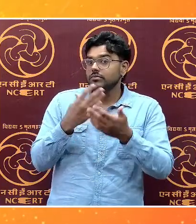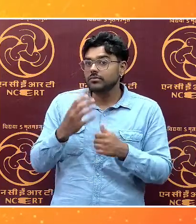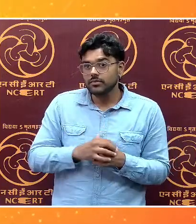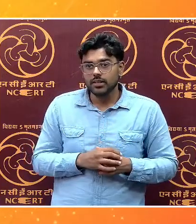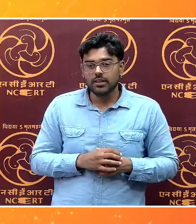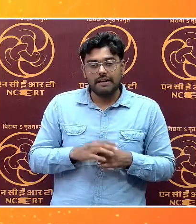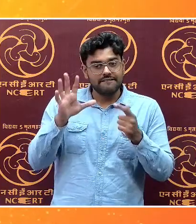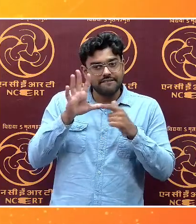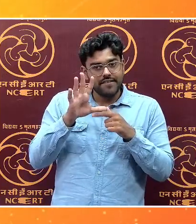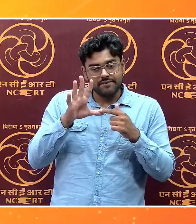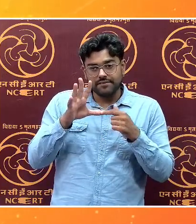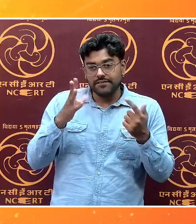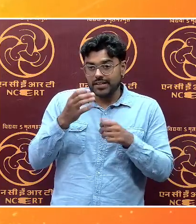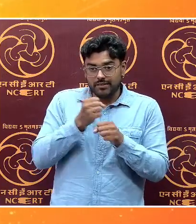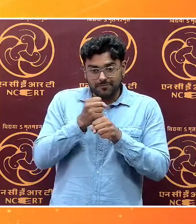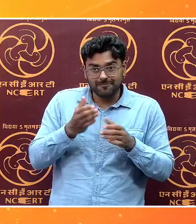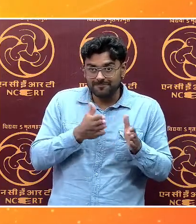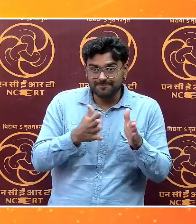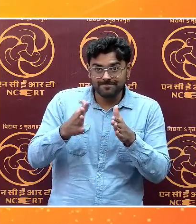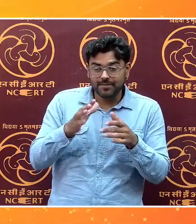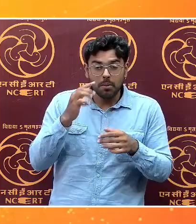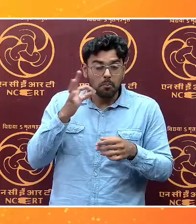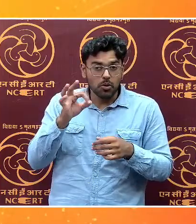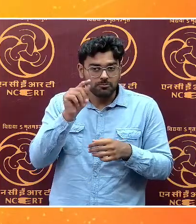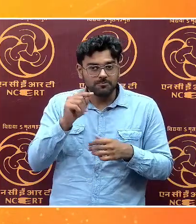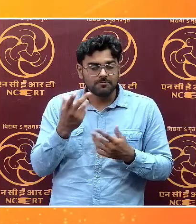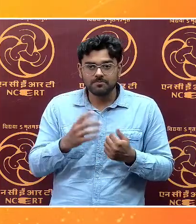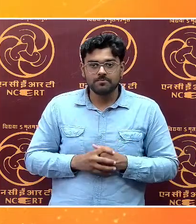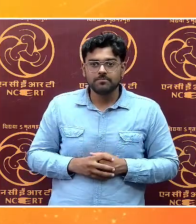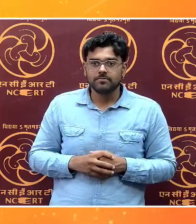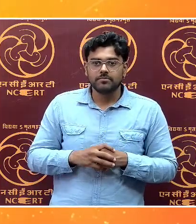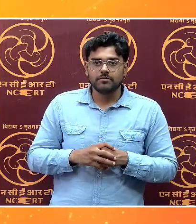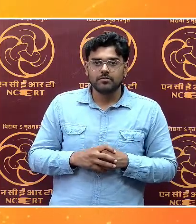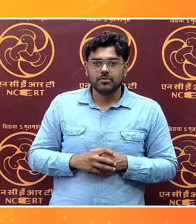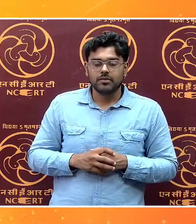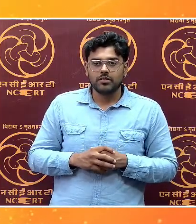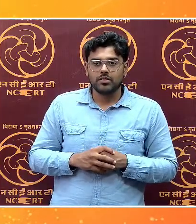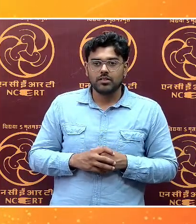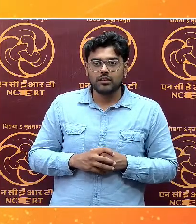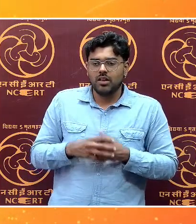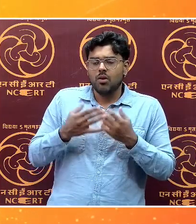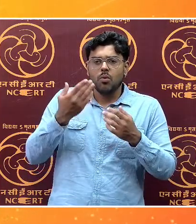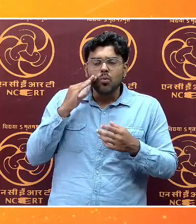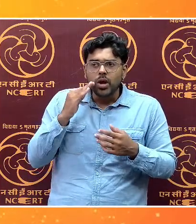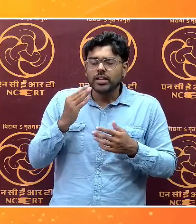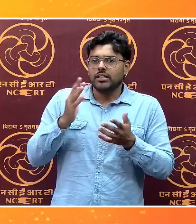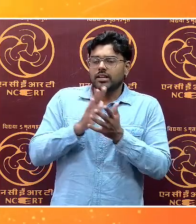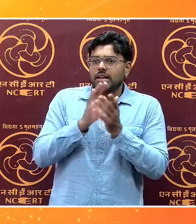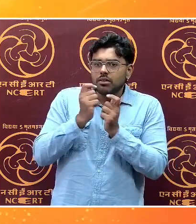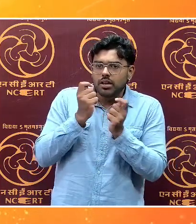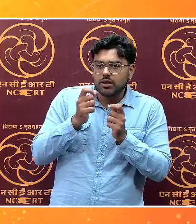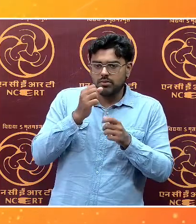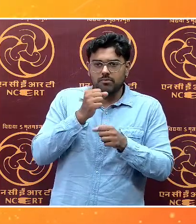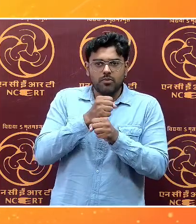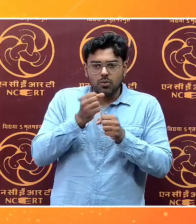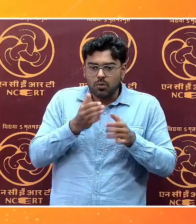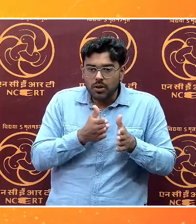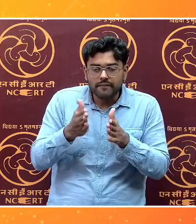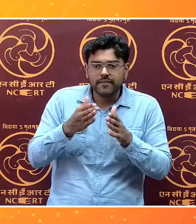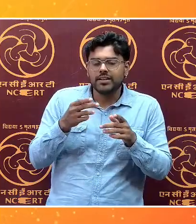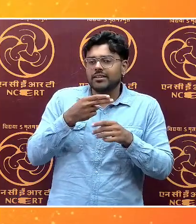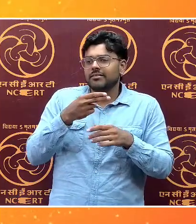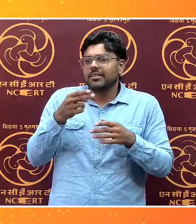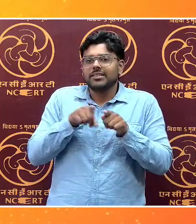another important fact about Godavari is that on the auspicious occasions of Godavari Pushkaram